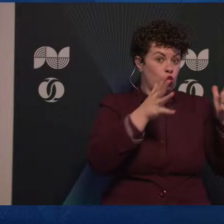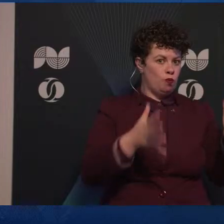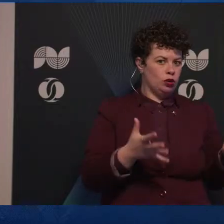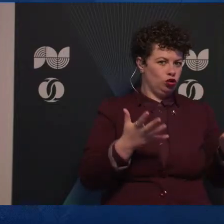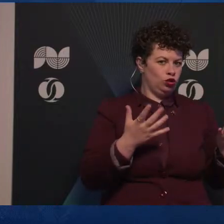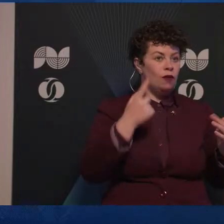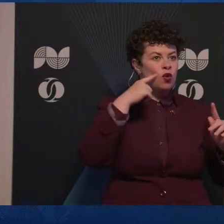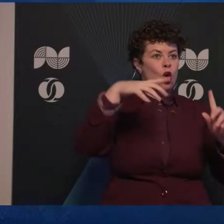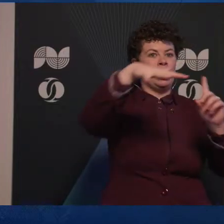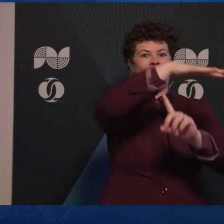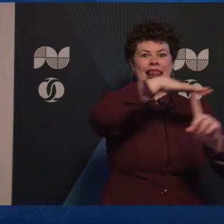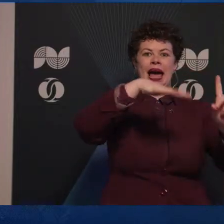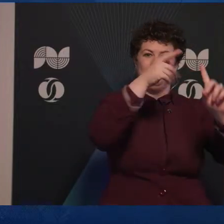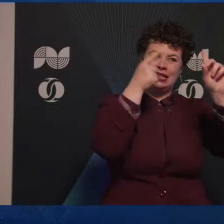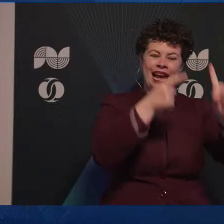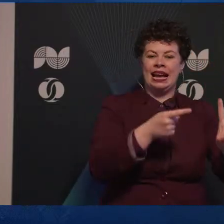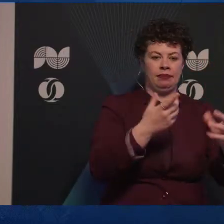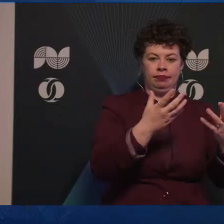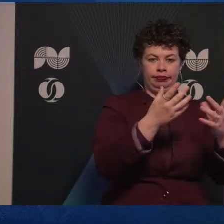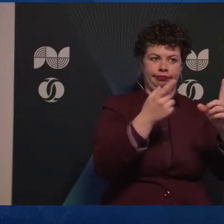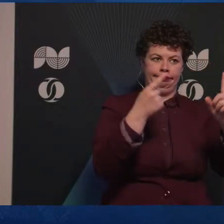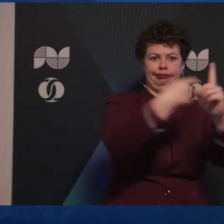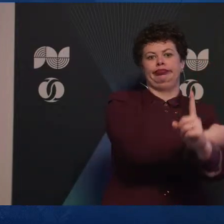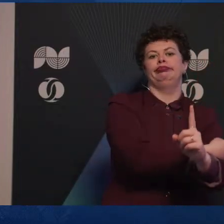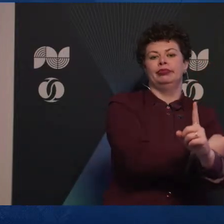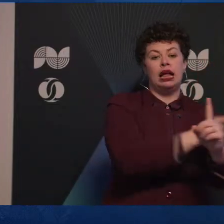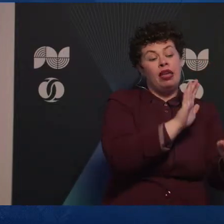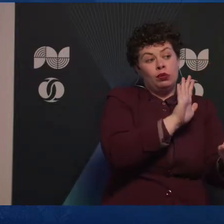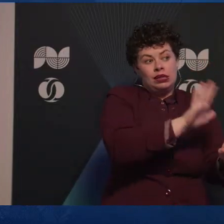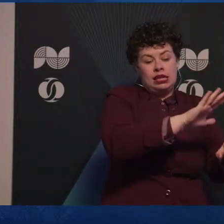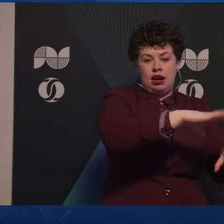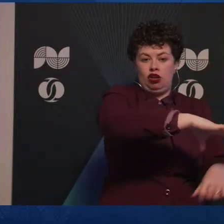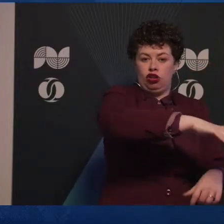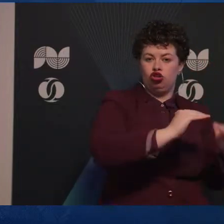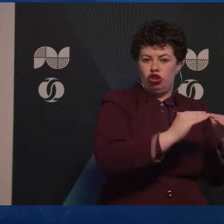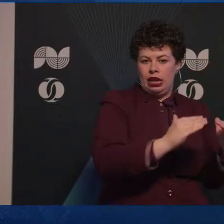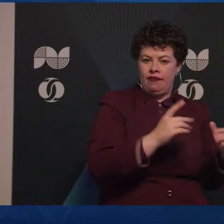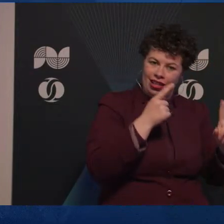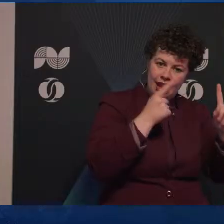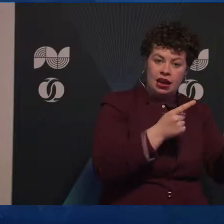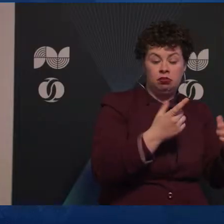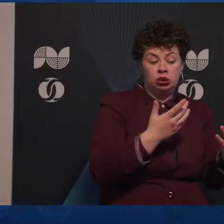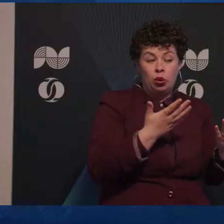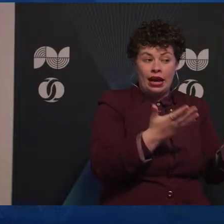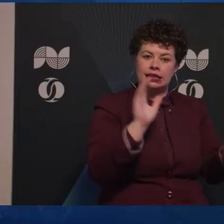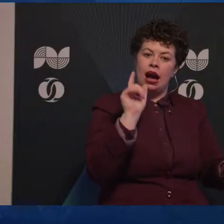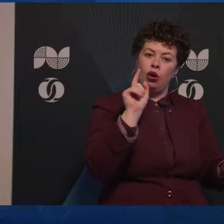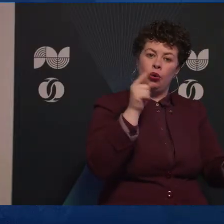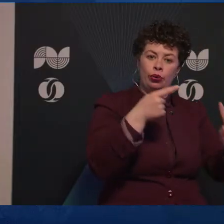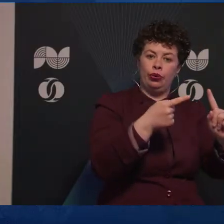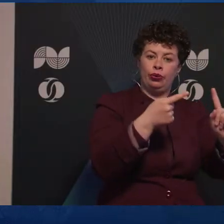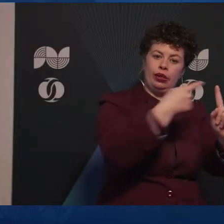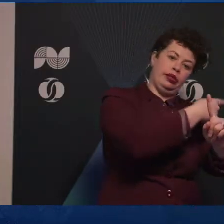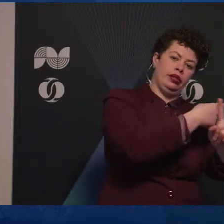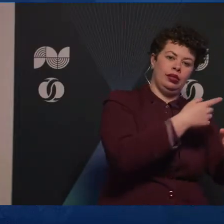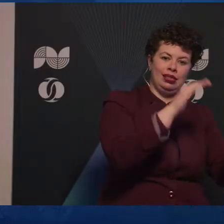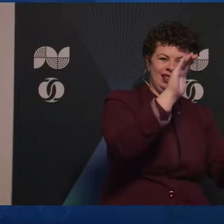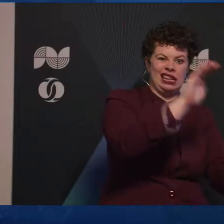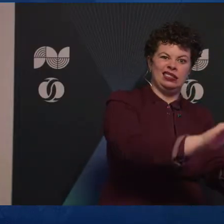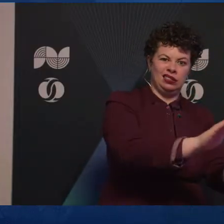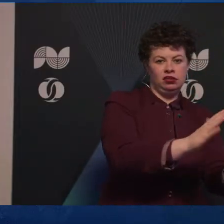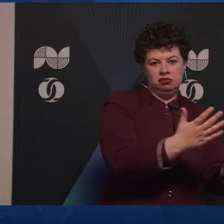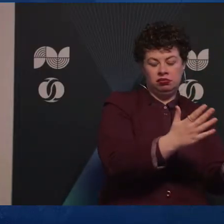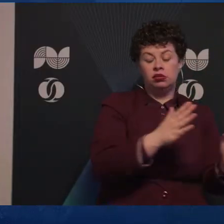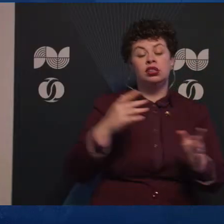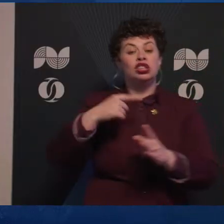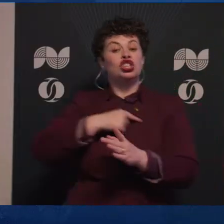objectives. There was a nationalist objective there. So that's no longer happening to that degree. And I think in China, you know, there's